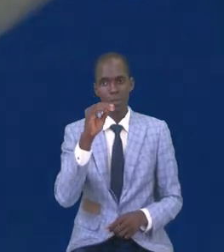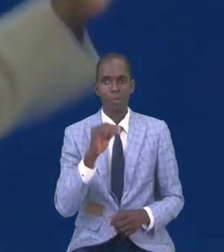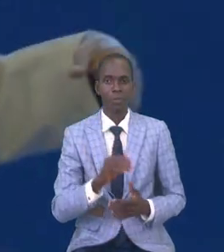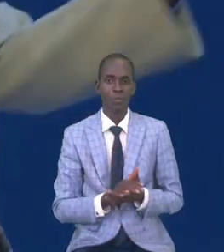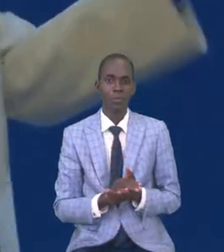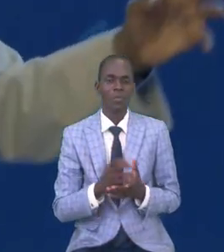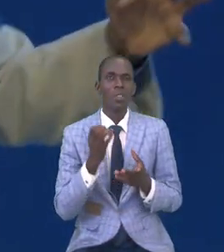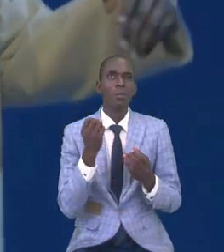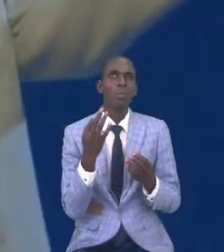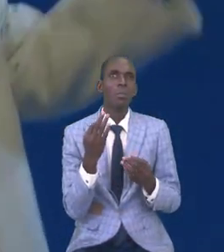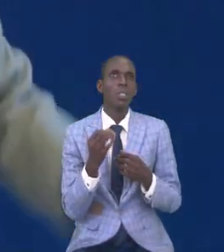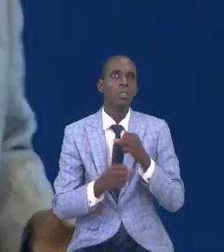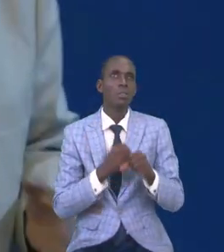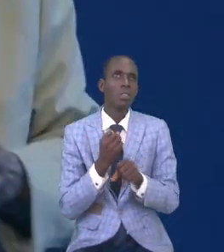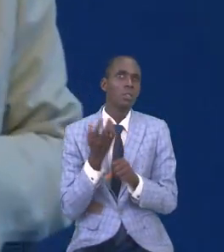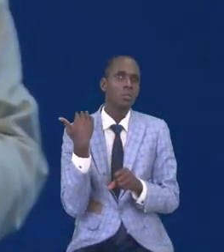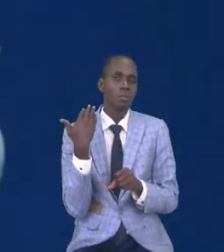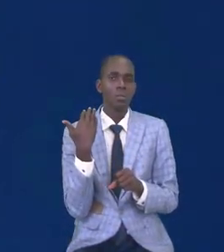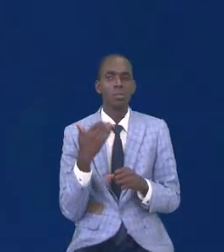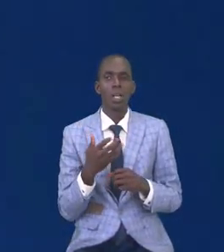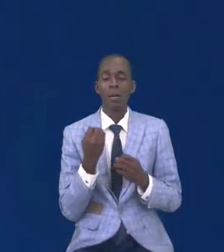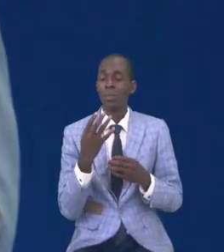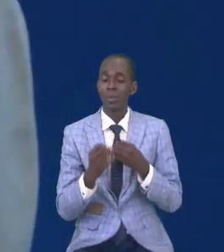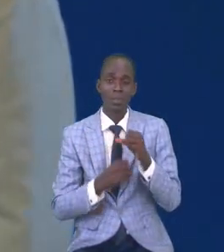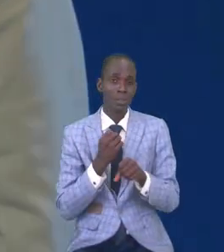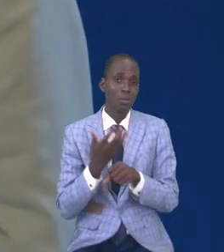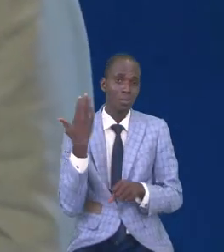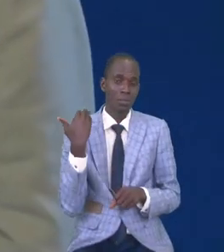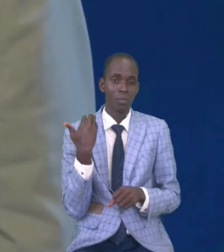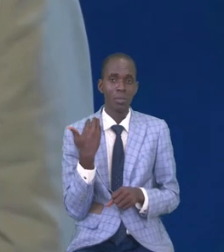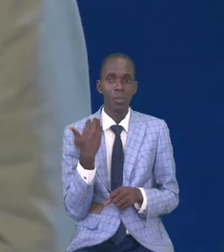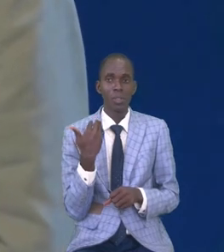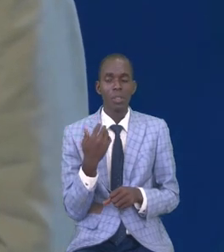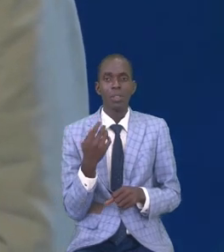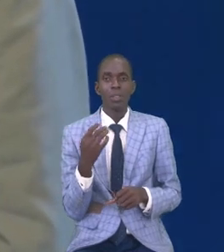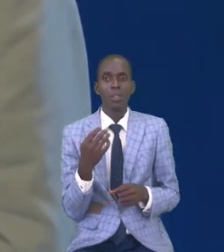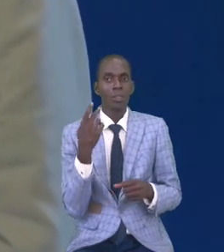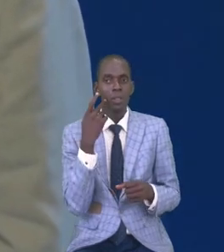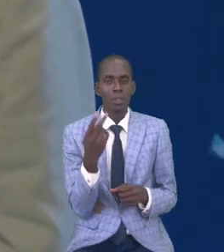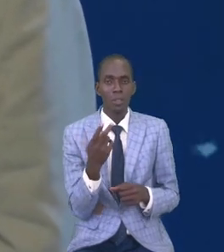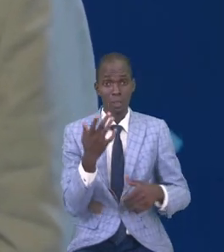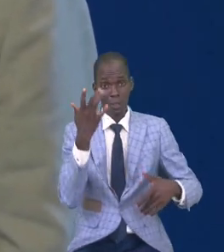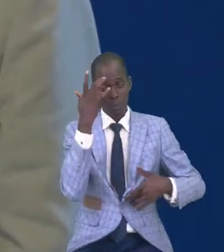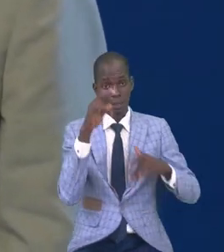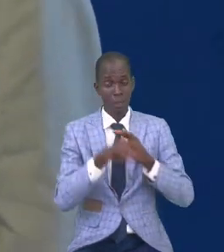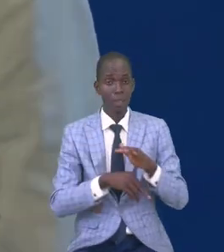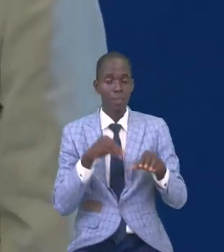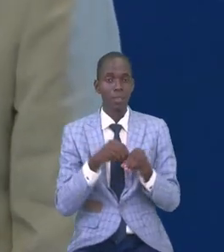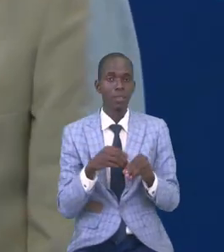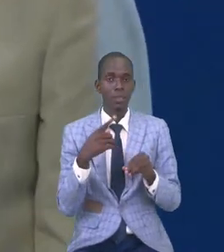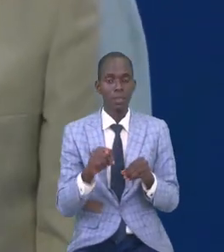many days, many years, actually centuries ago, he saw sickness in his village. He